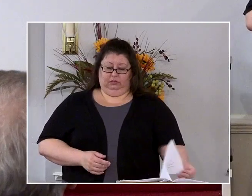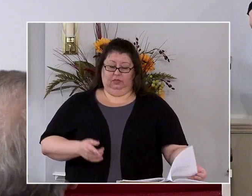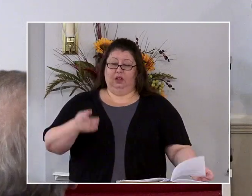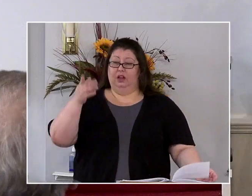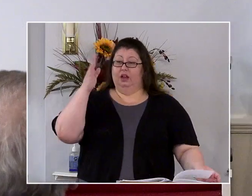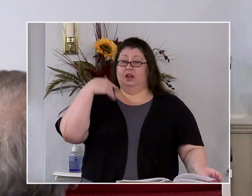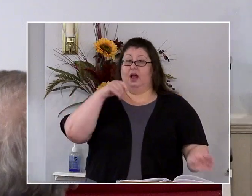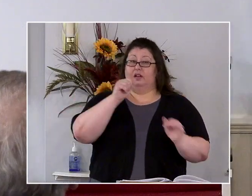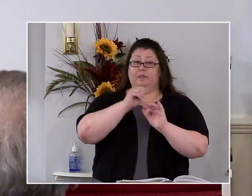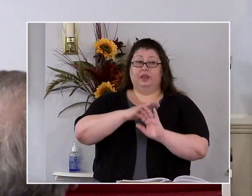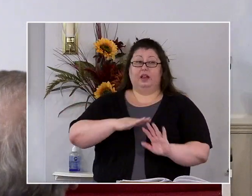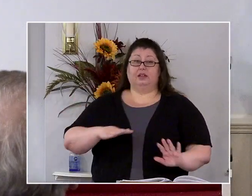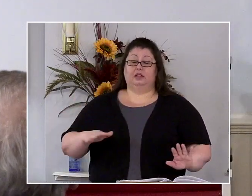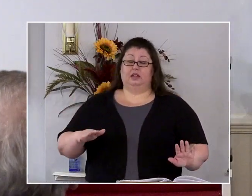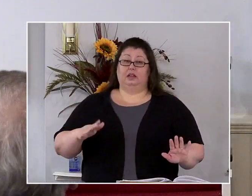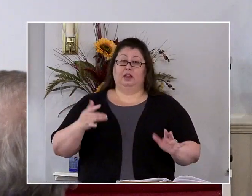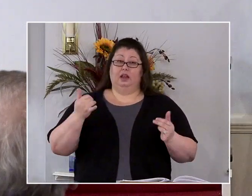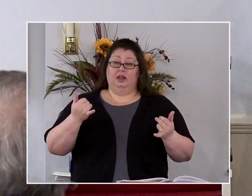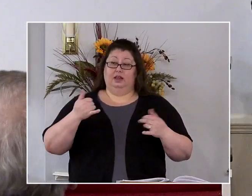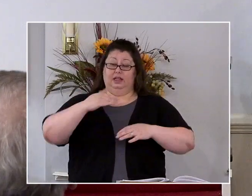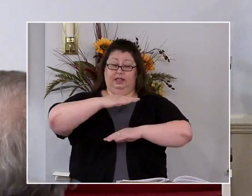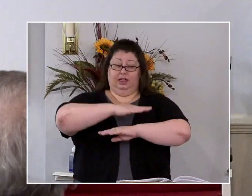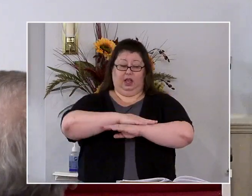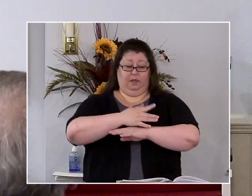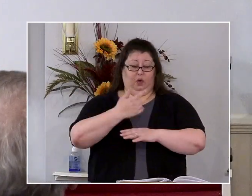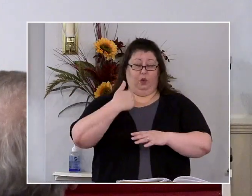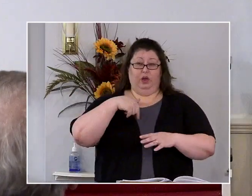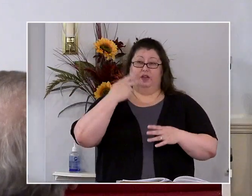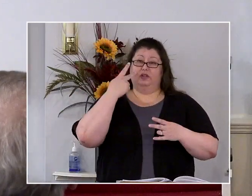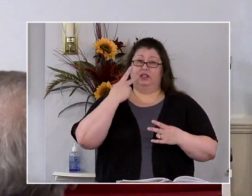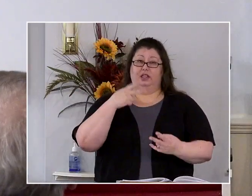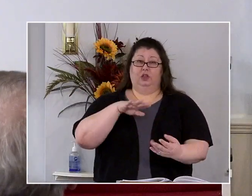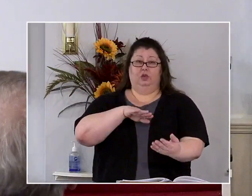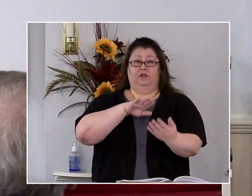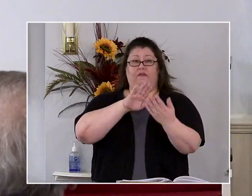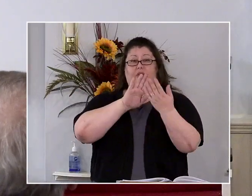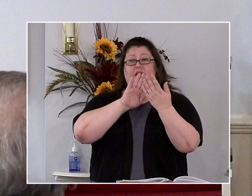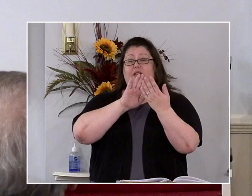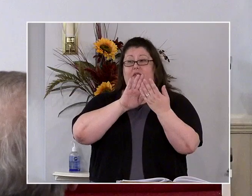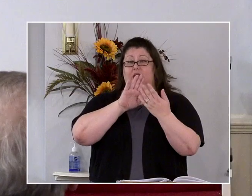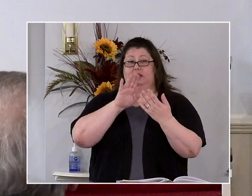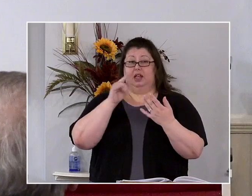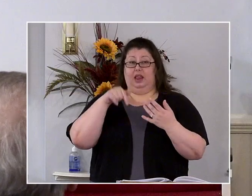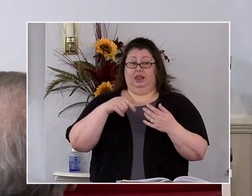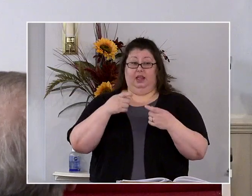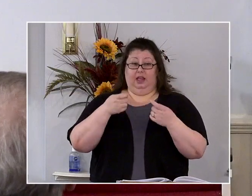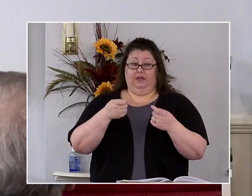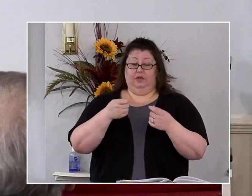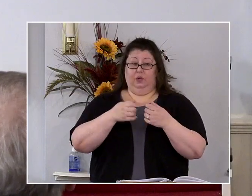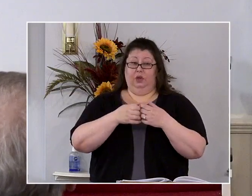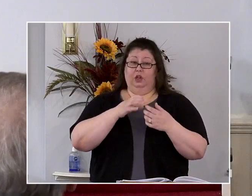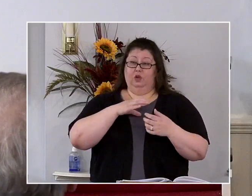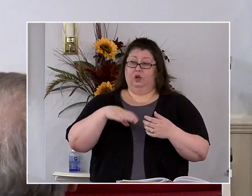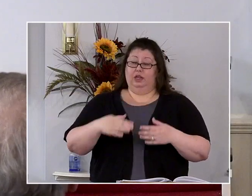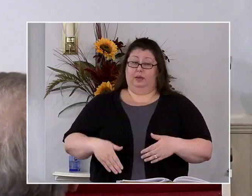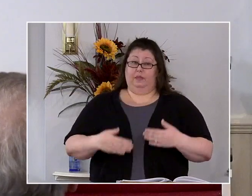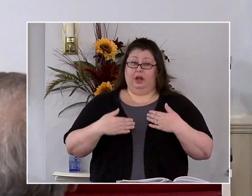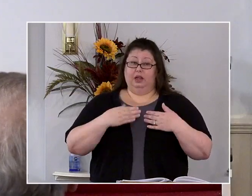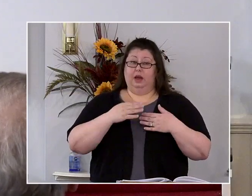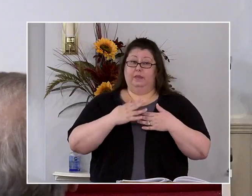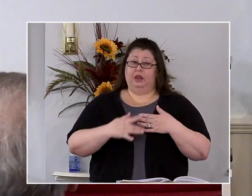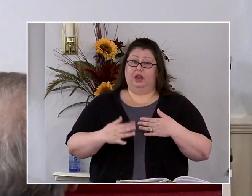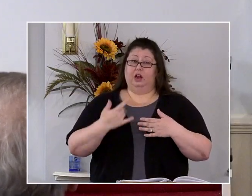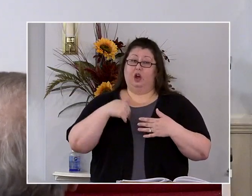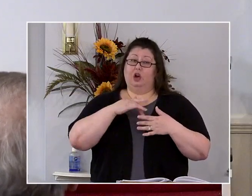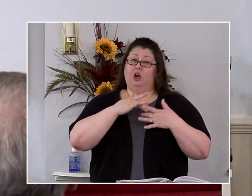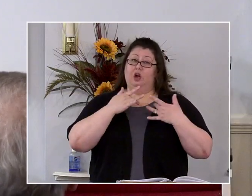God of blessing, at this table we have seen you face to face, and in the gift of Christ's body and blood,